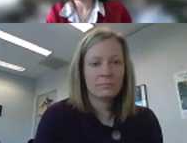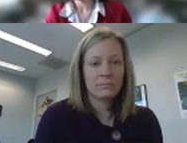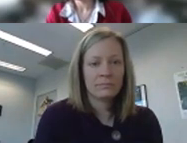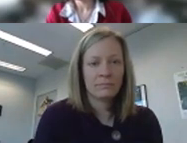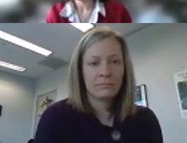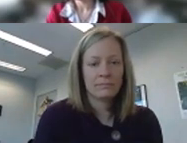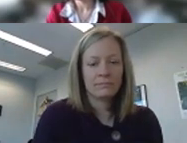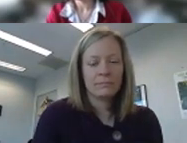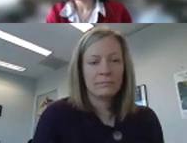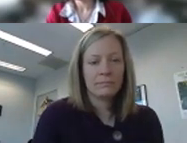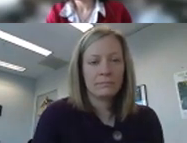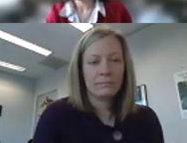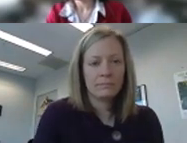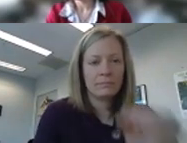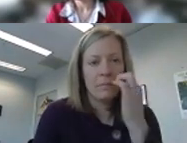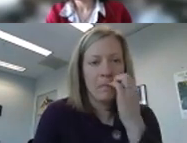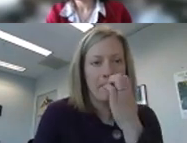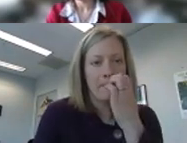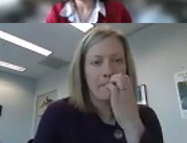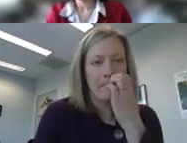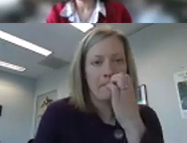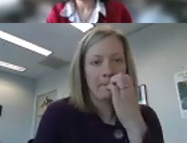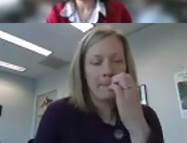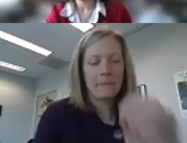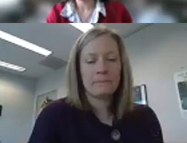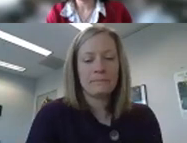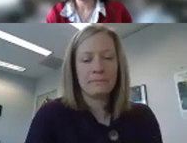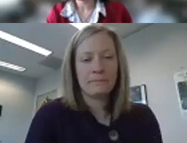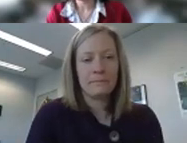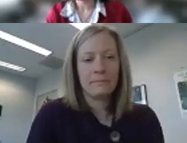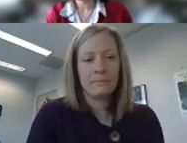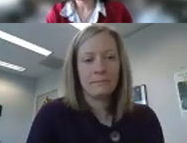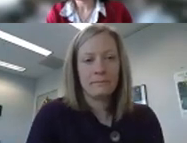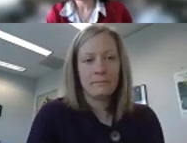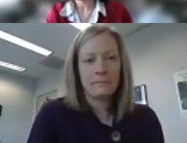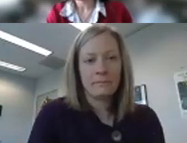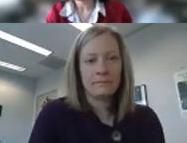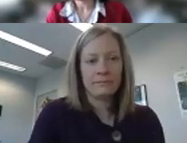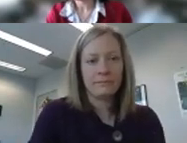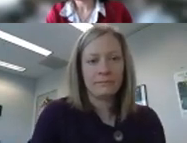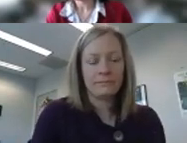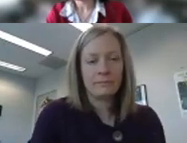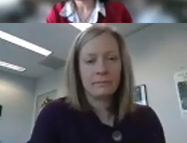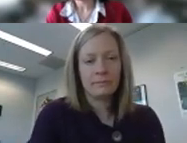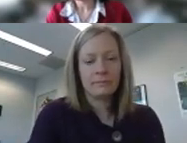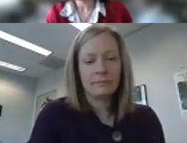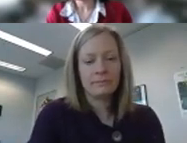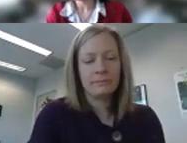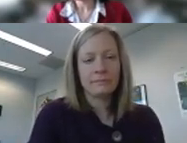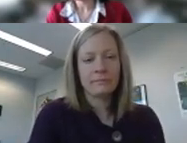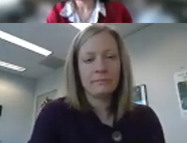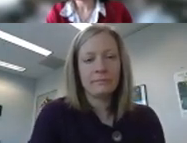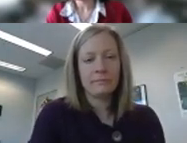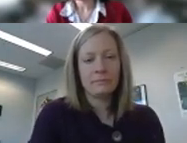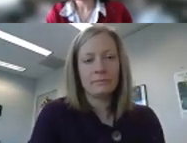plan, and it's been a really fruitful partnership for the past several years. And I was